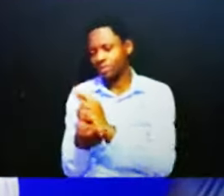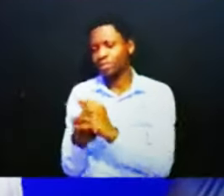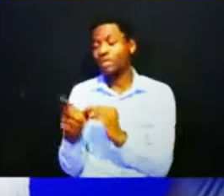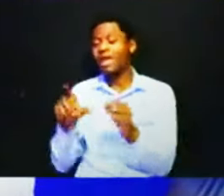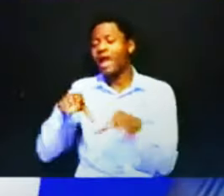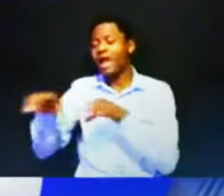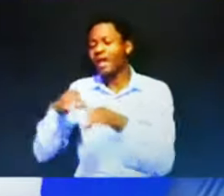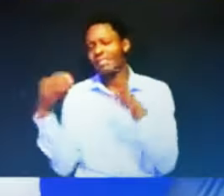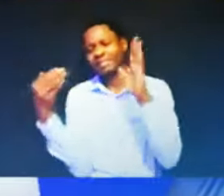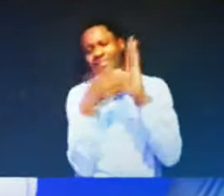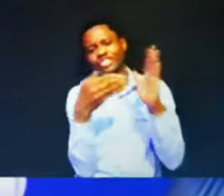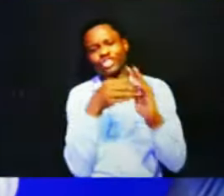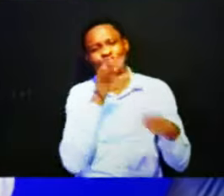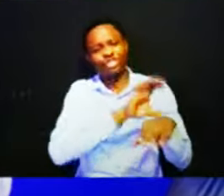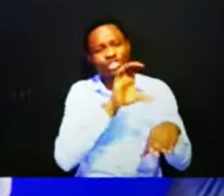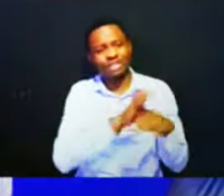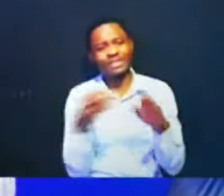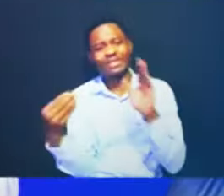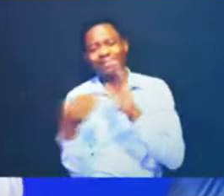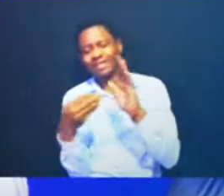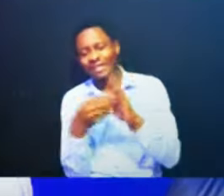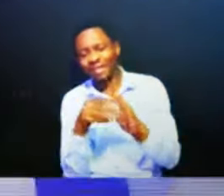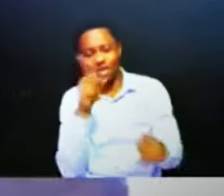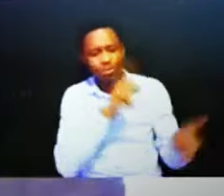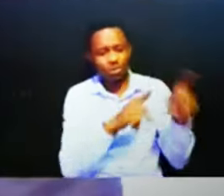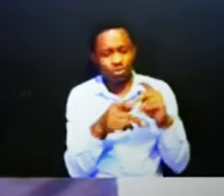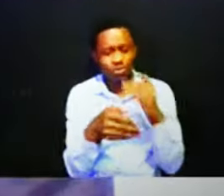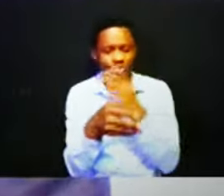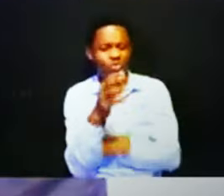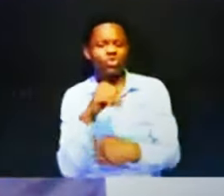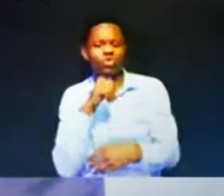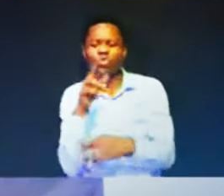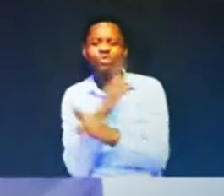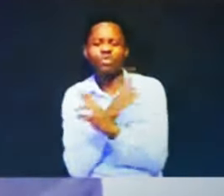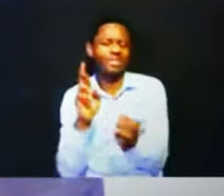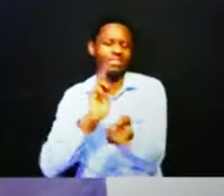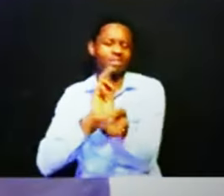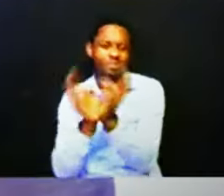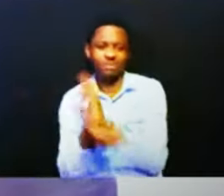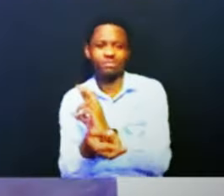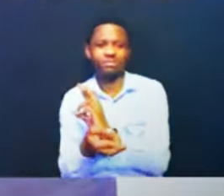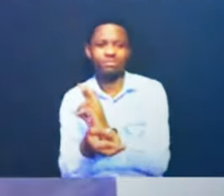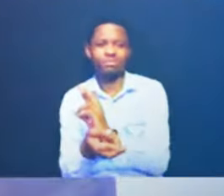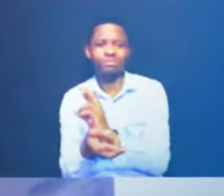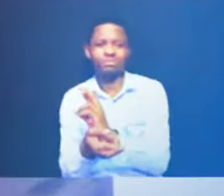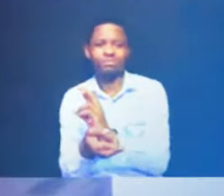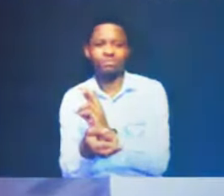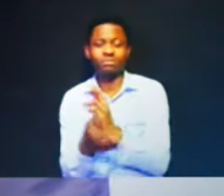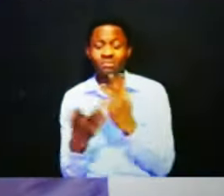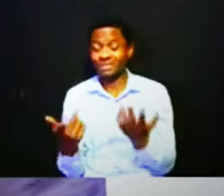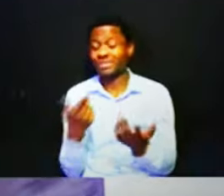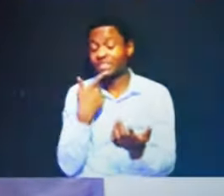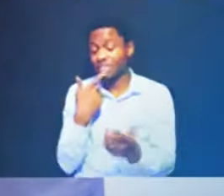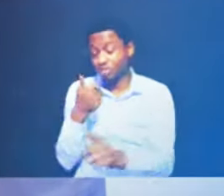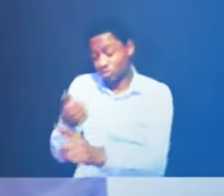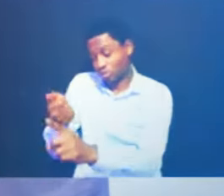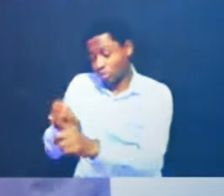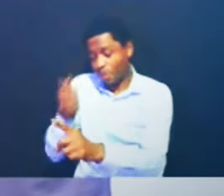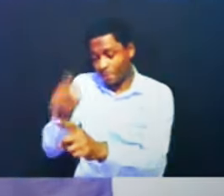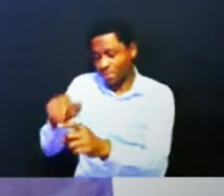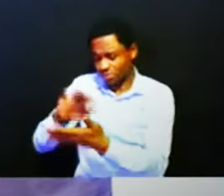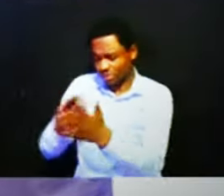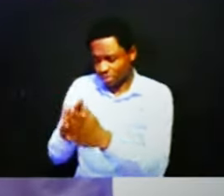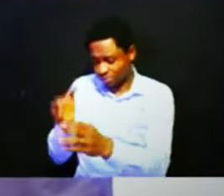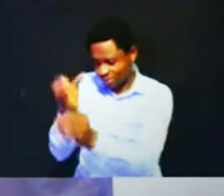and against men of God, and he's non-repentant. And he says that you too, you should be on your guard against